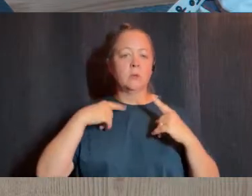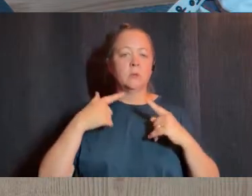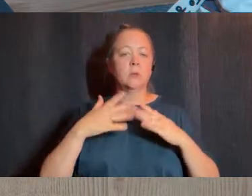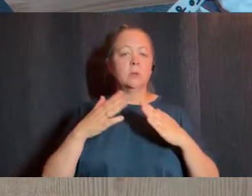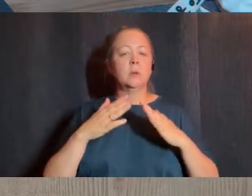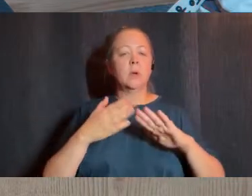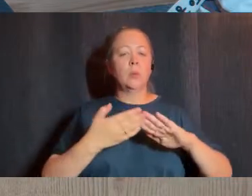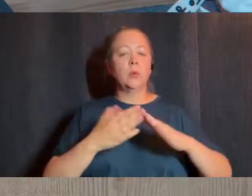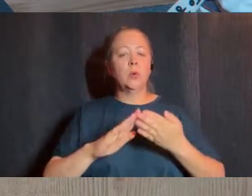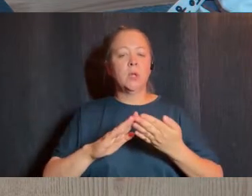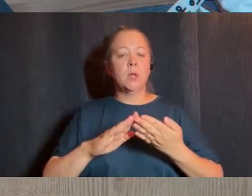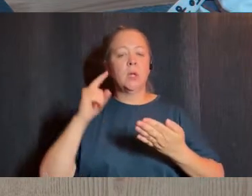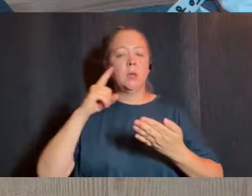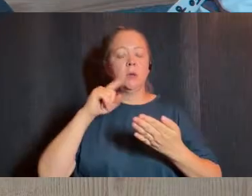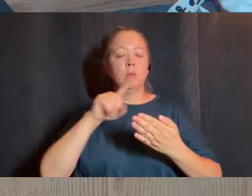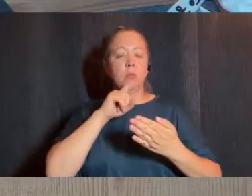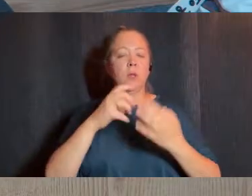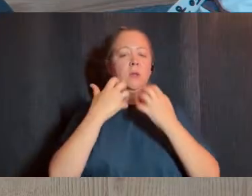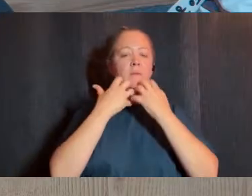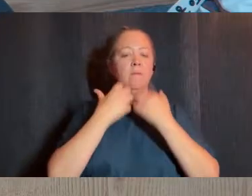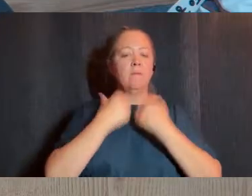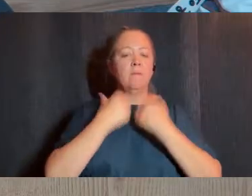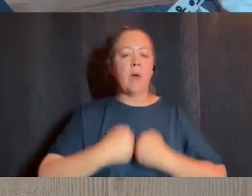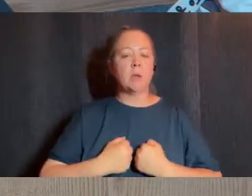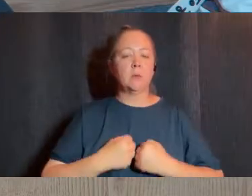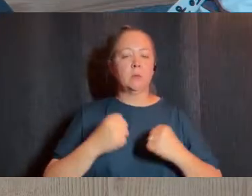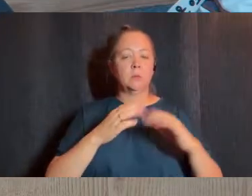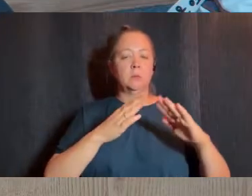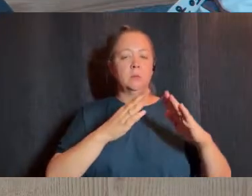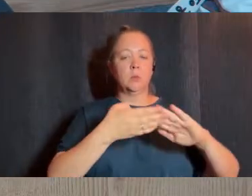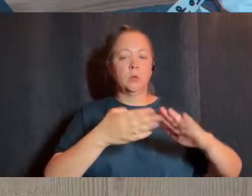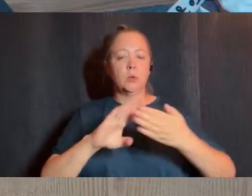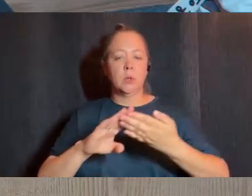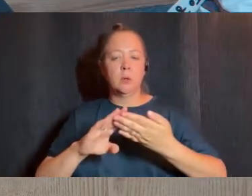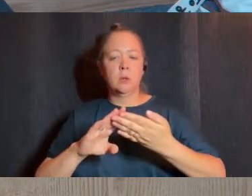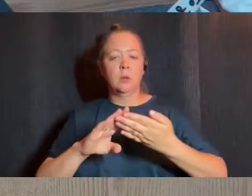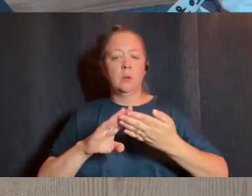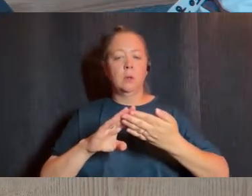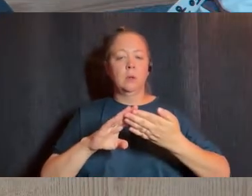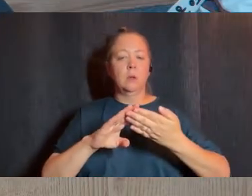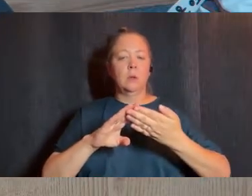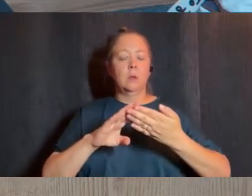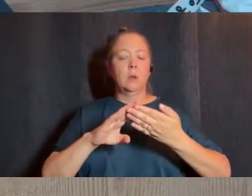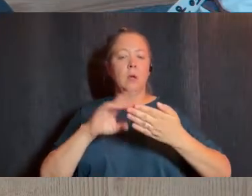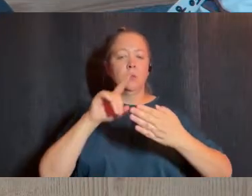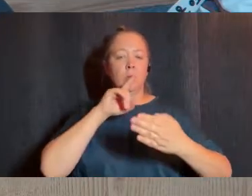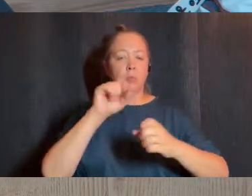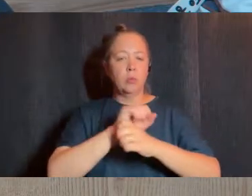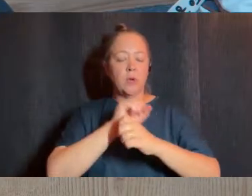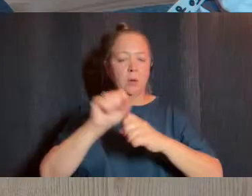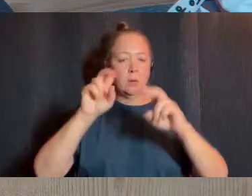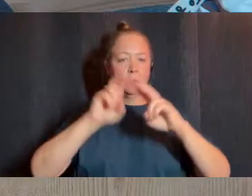moment for real reflection, some unlearning and relearning about why this behavior caused the harm that it did.